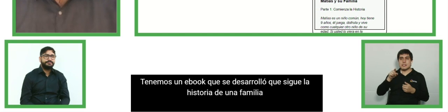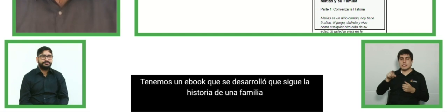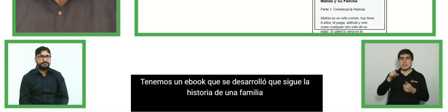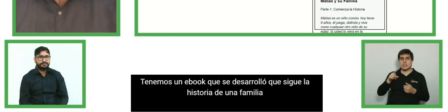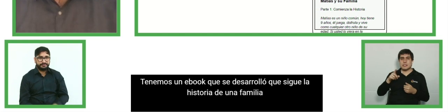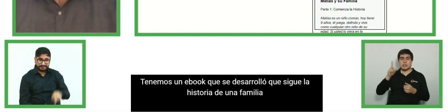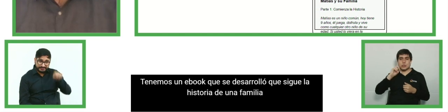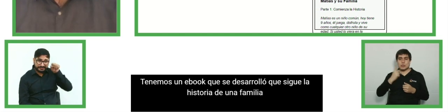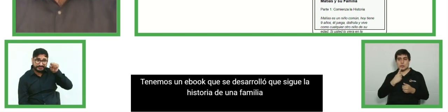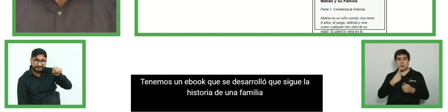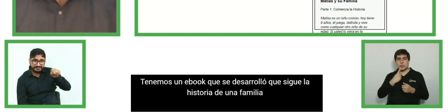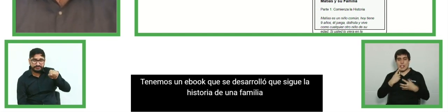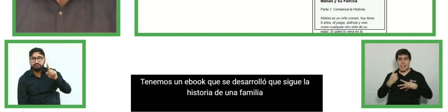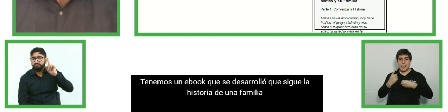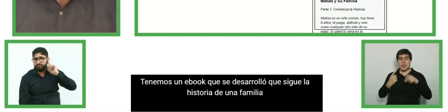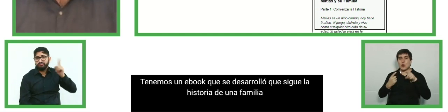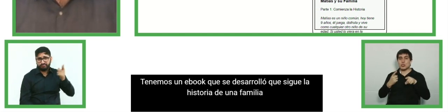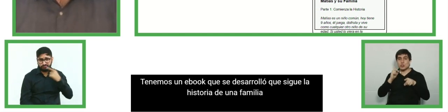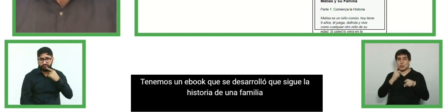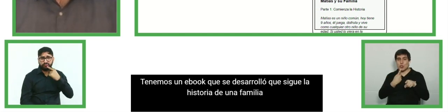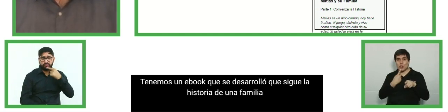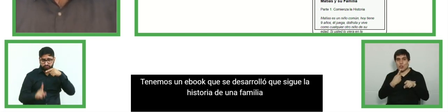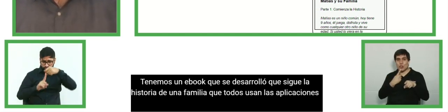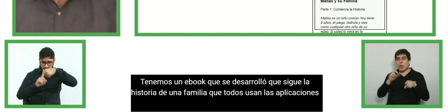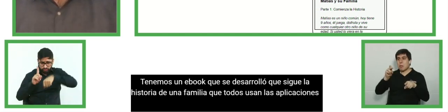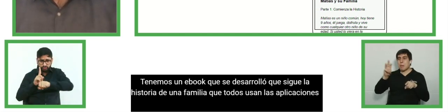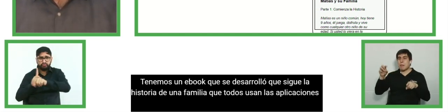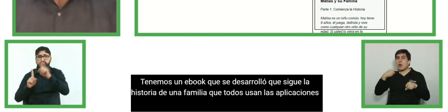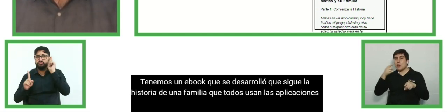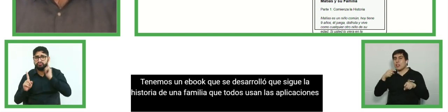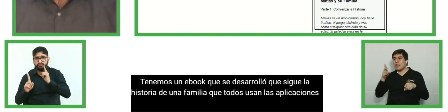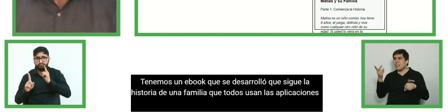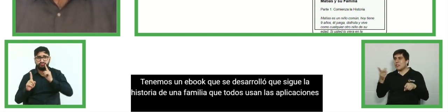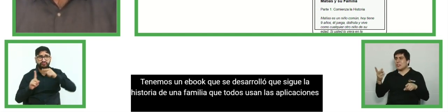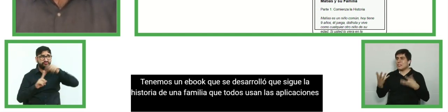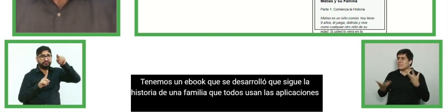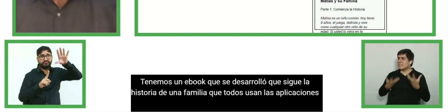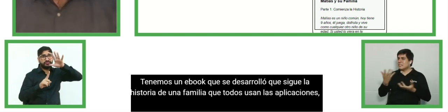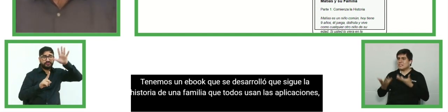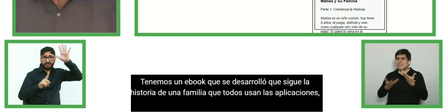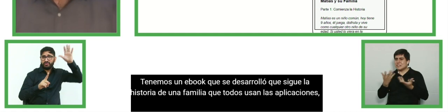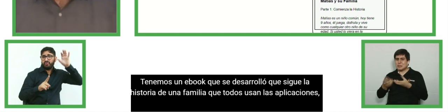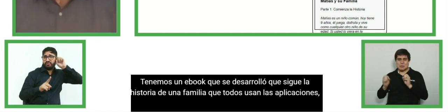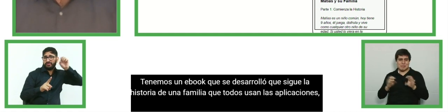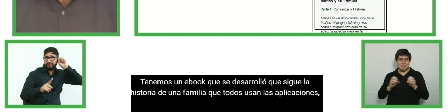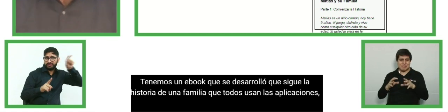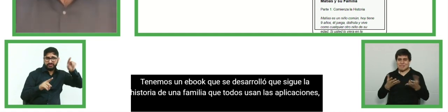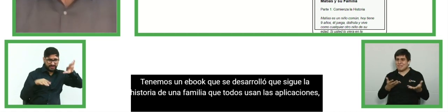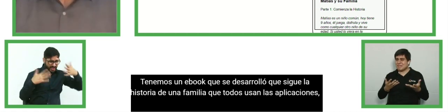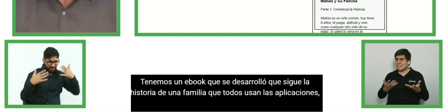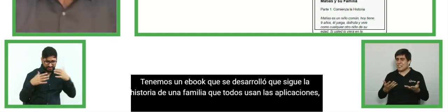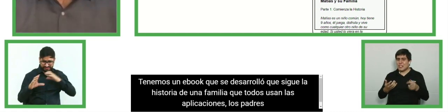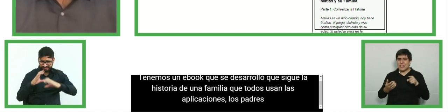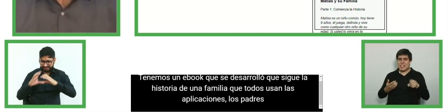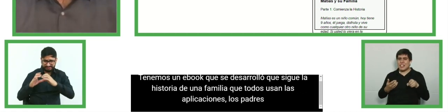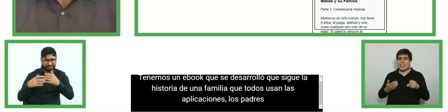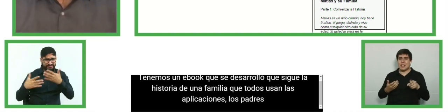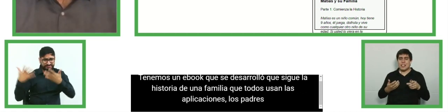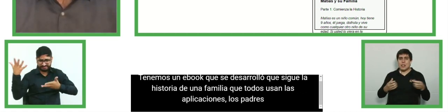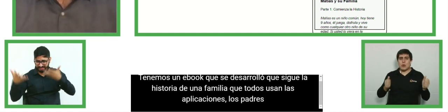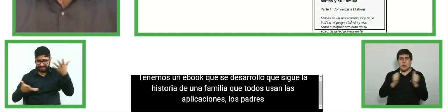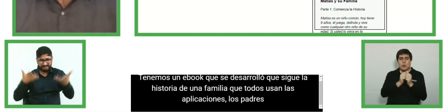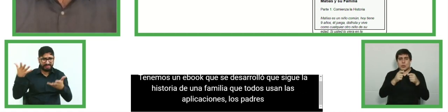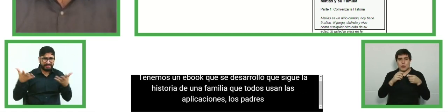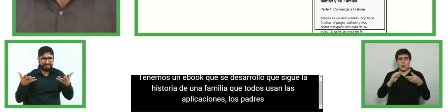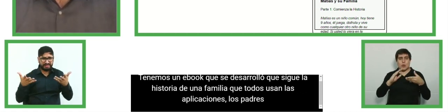that their child will ever fit into society and how they will learn basic concepts at school. One of the parents says, well, if we